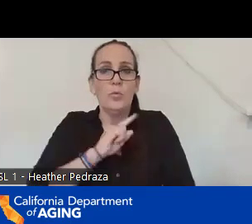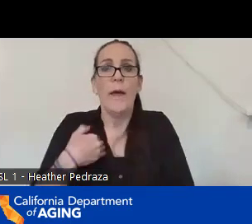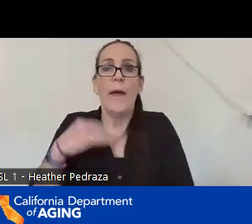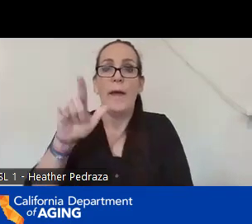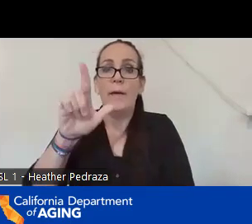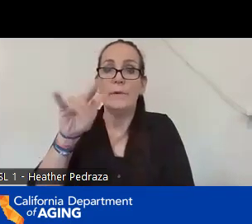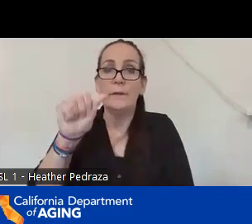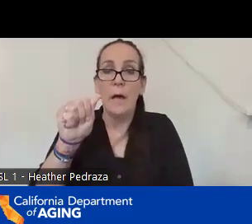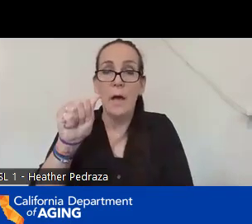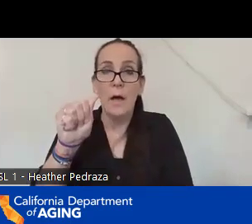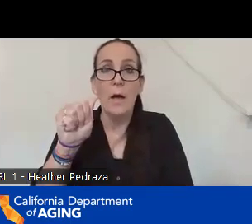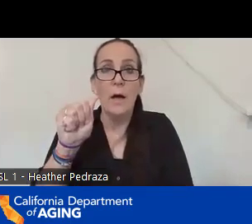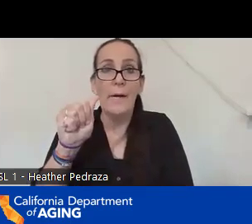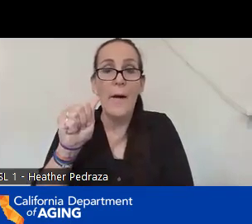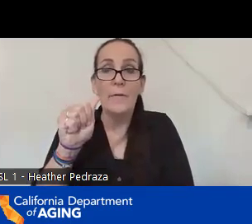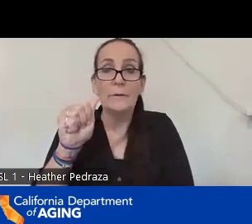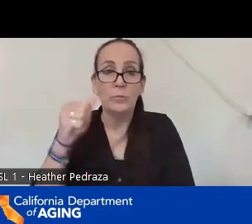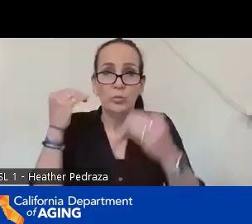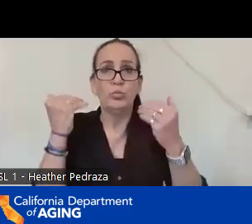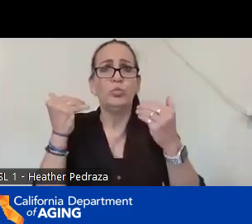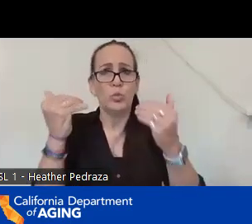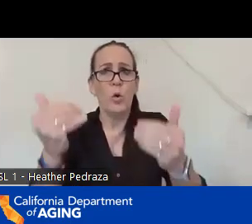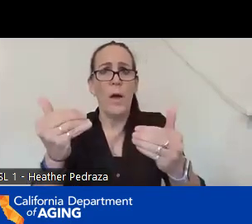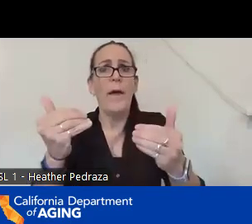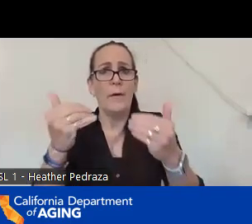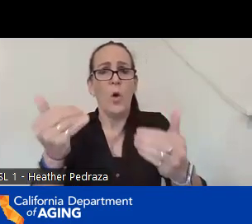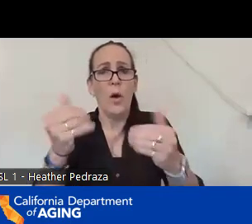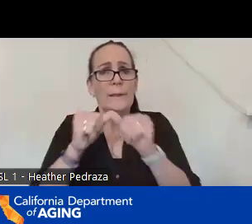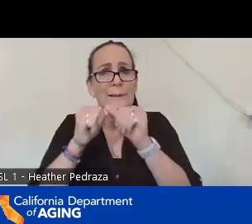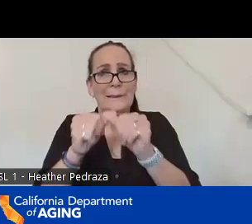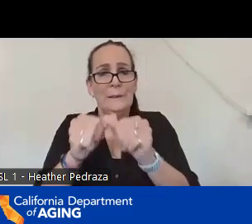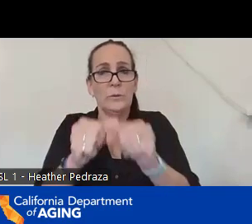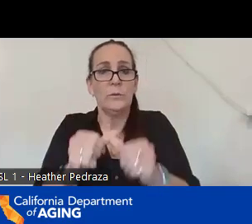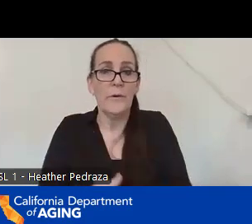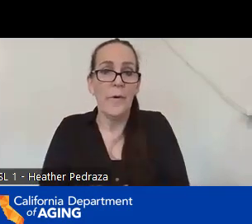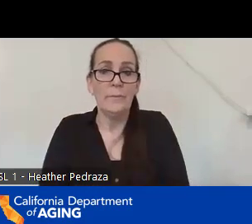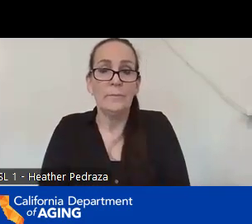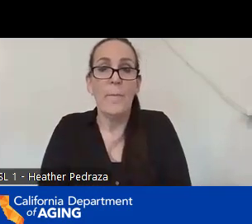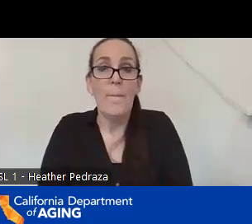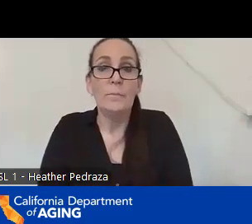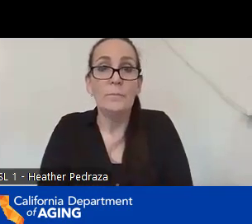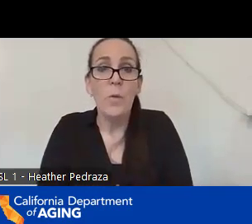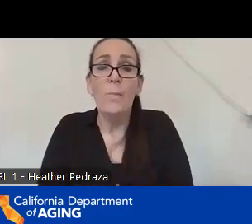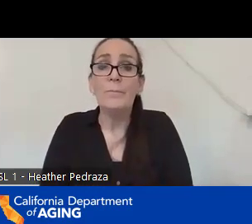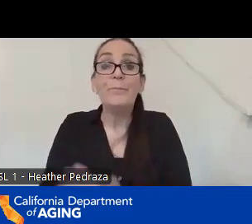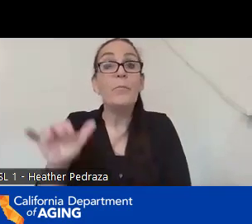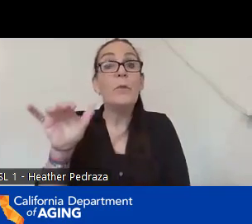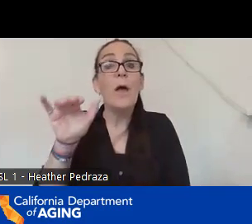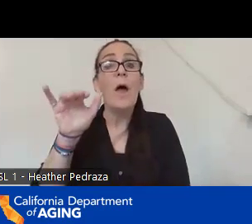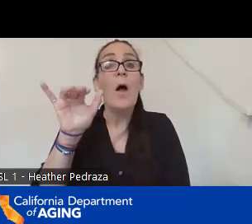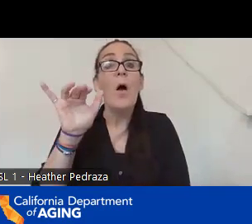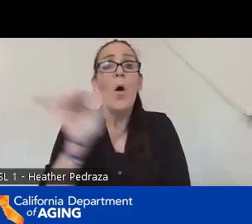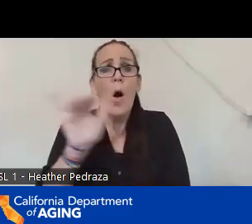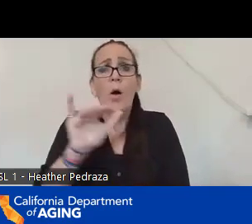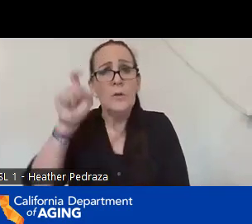Okay, Lisa, go ahead and continue your comment. There also needs to be